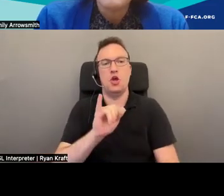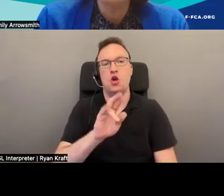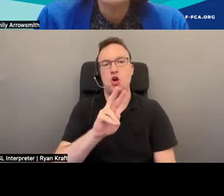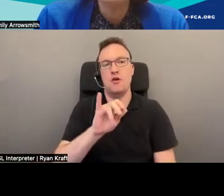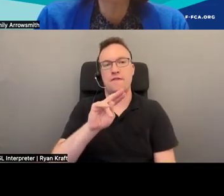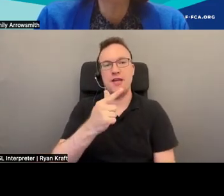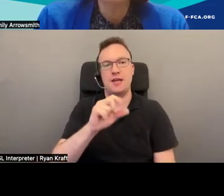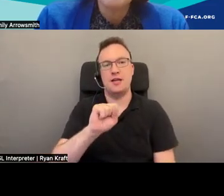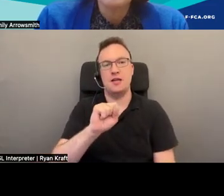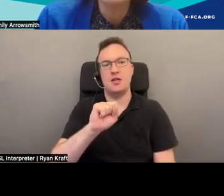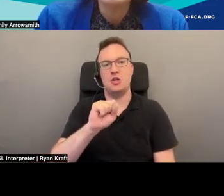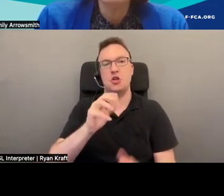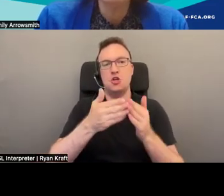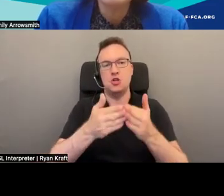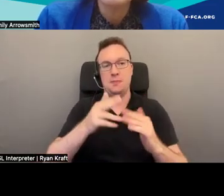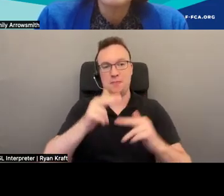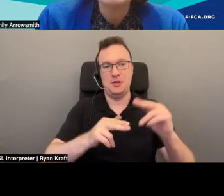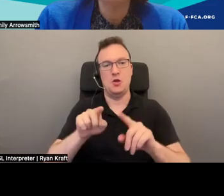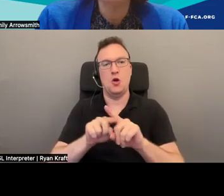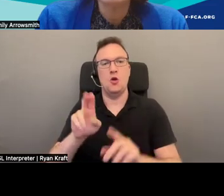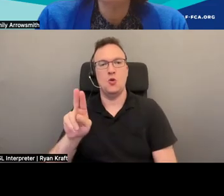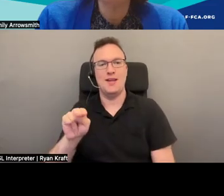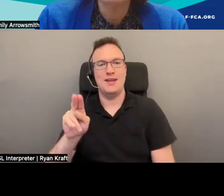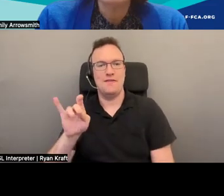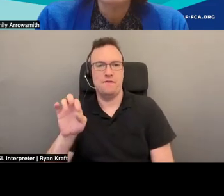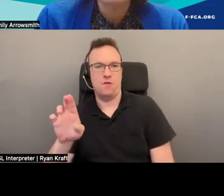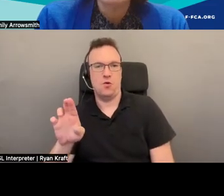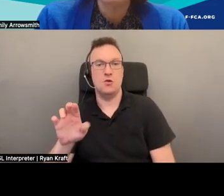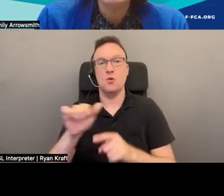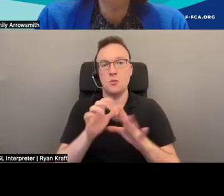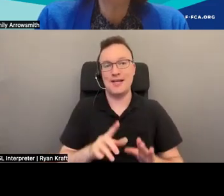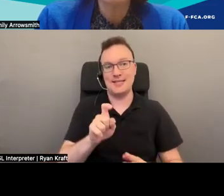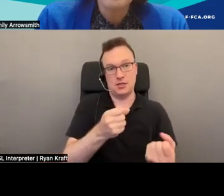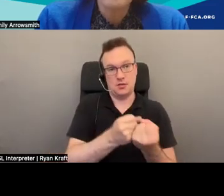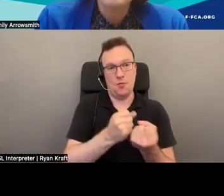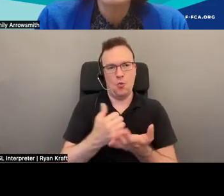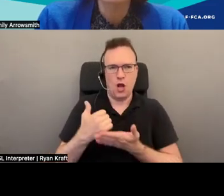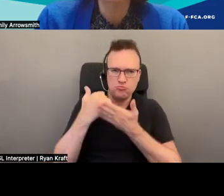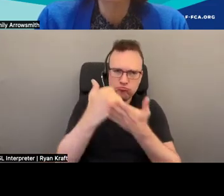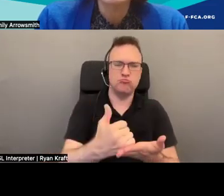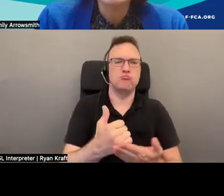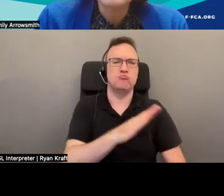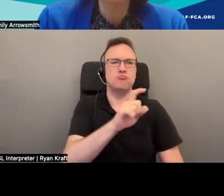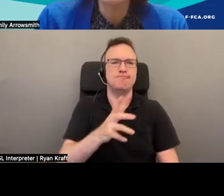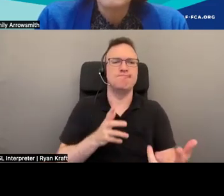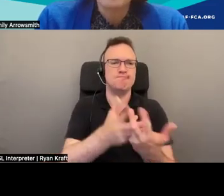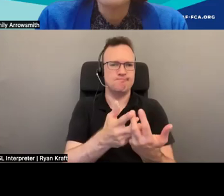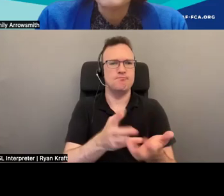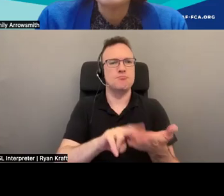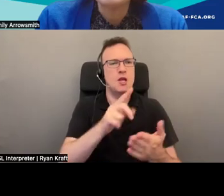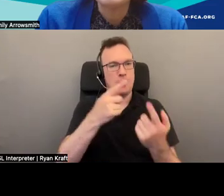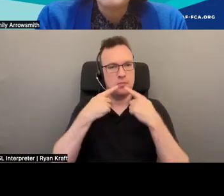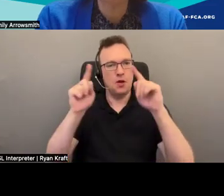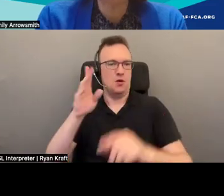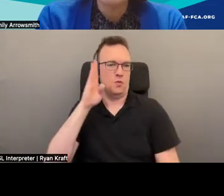are supporting apprentices who need support to get the help they need so they can be successful. So